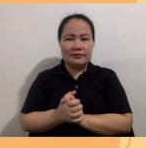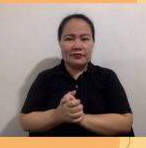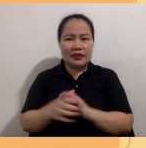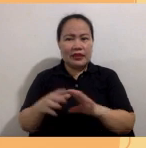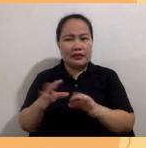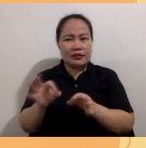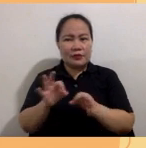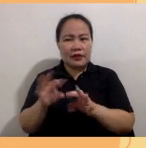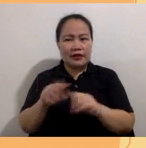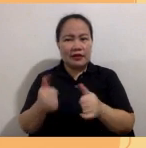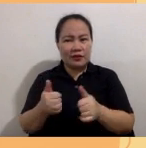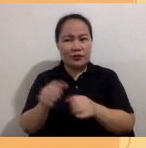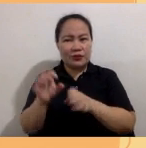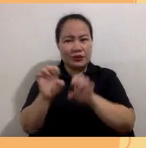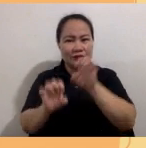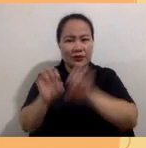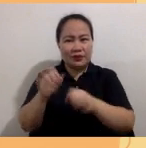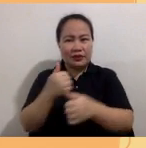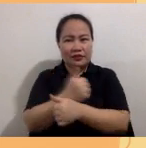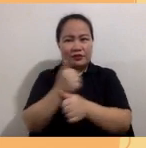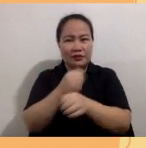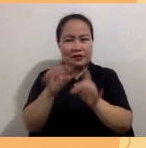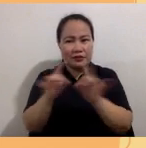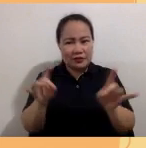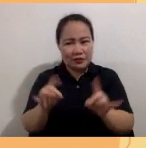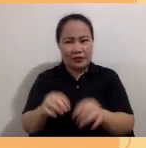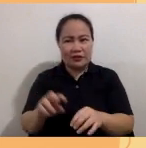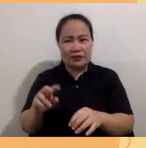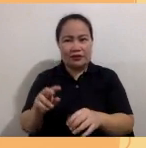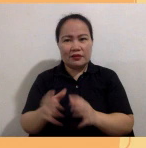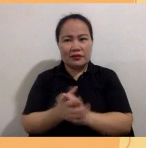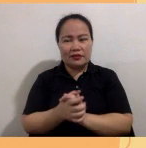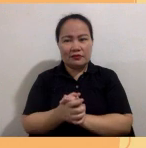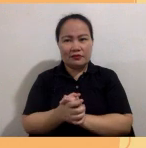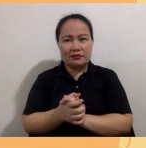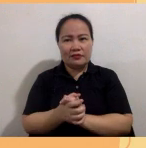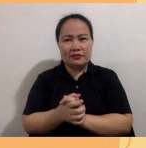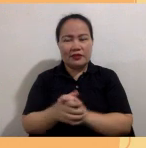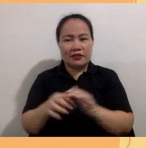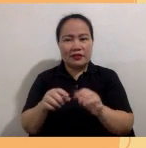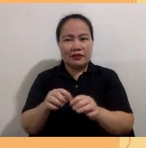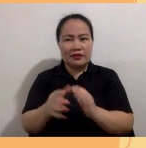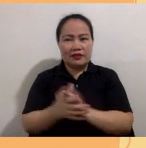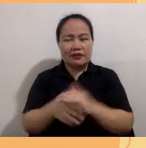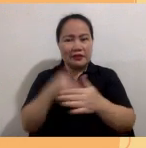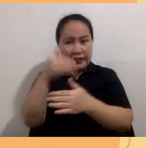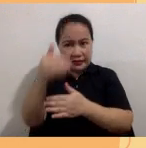Next.